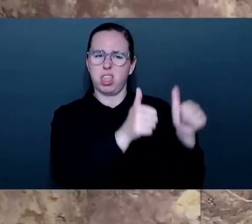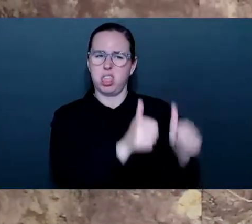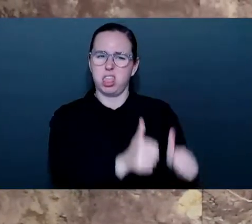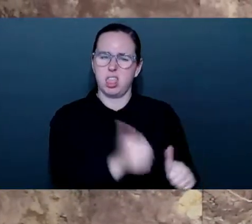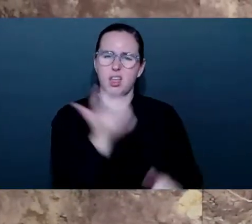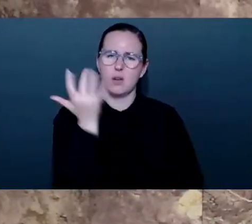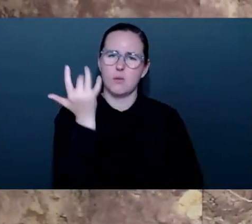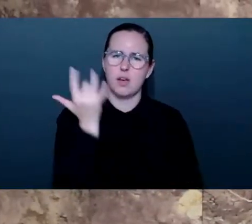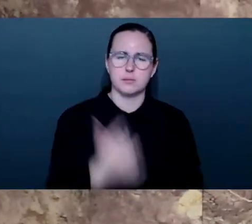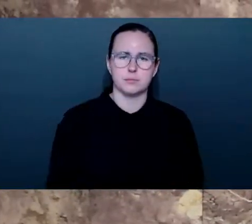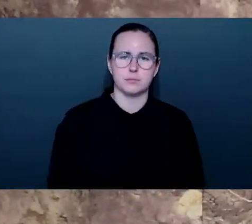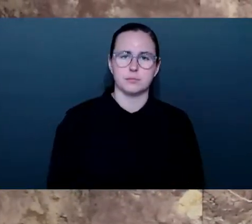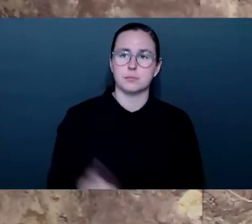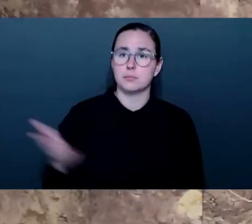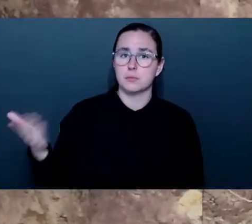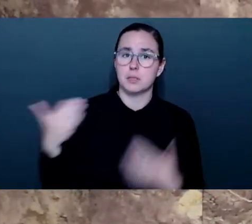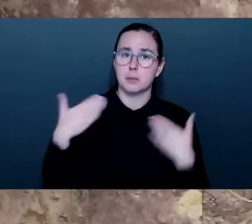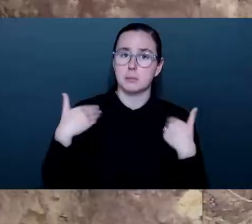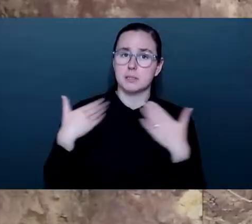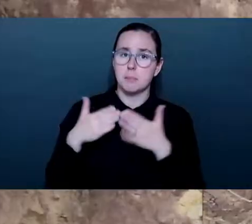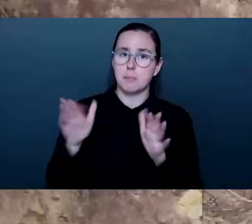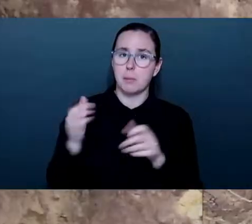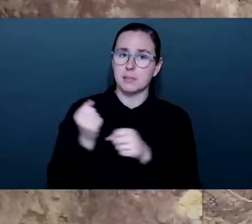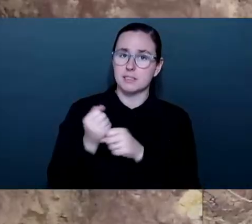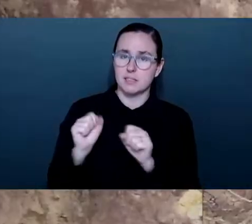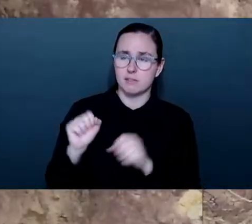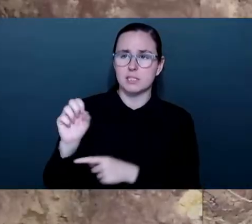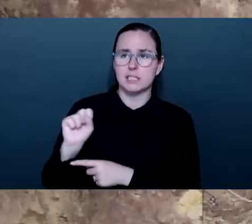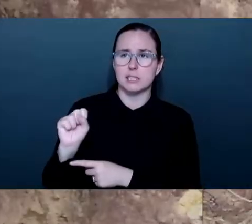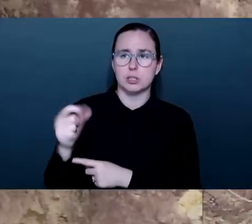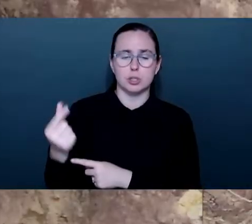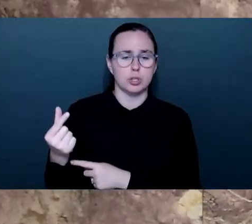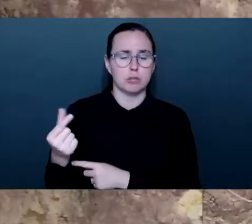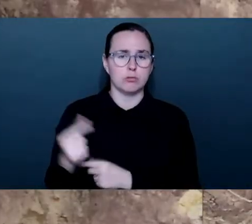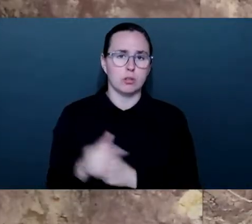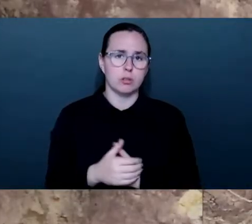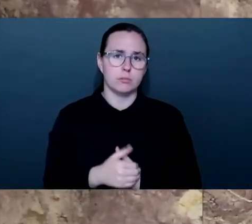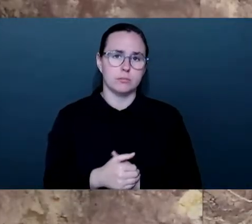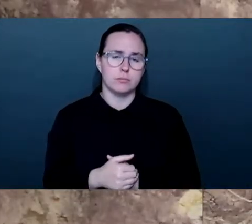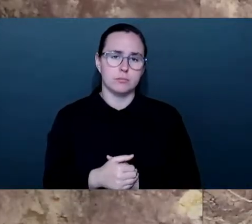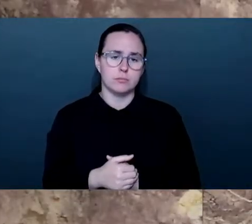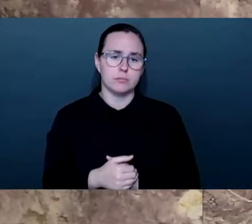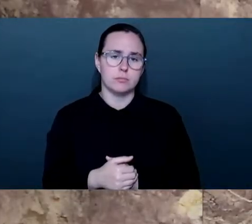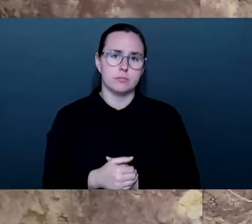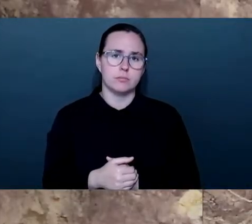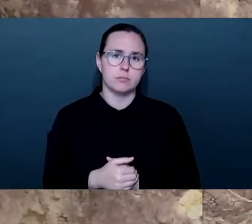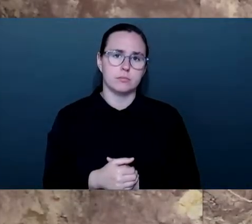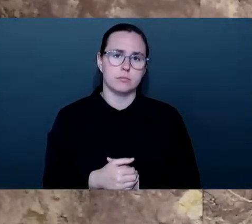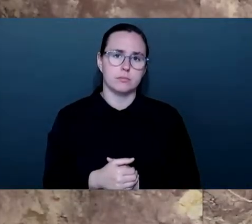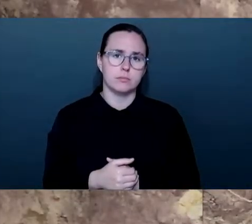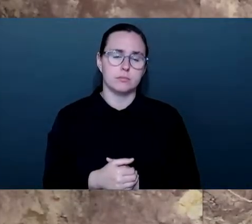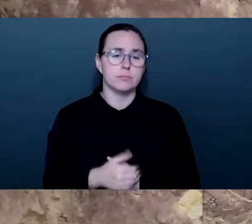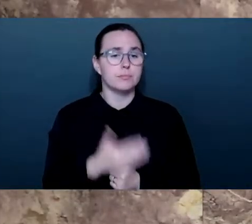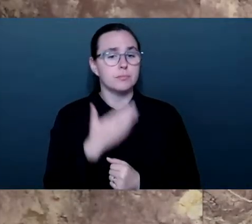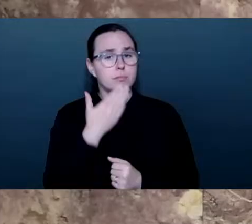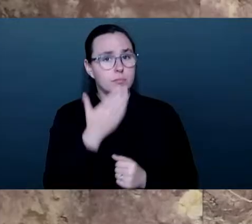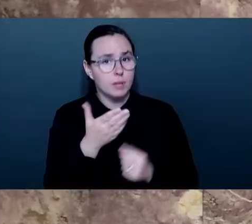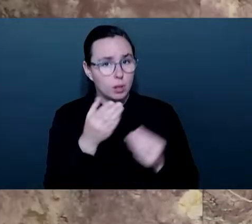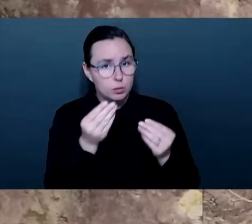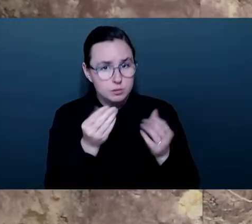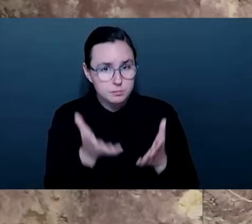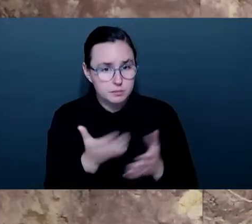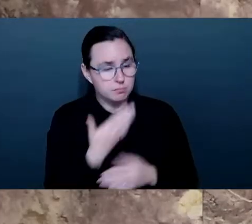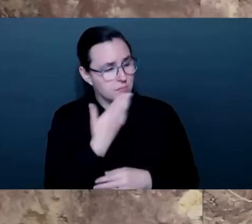Thank you very much to the Speaker, and thank you very much to the Leader of the Opposition for the question. BC